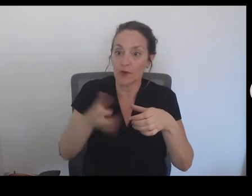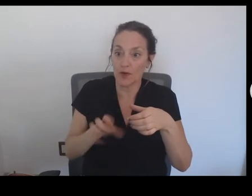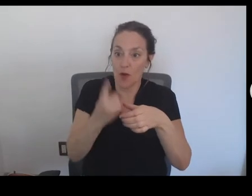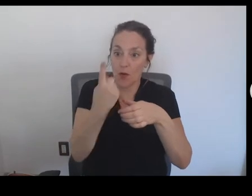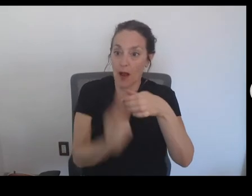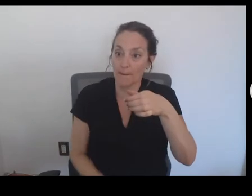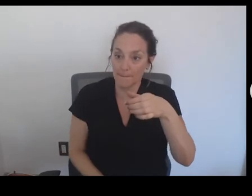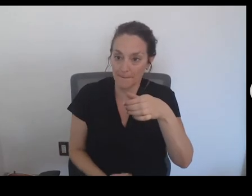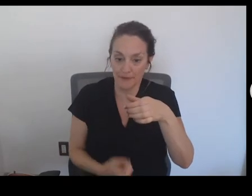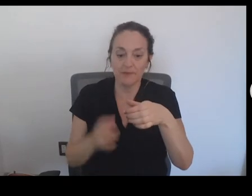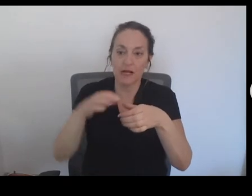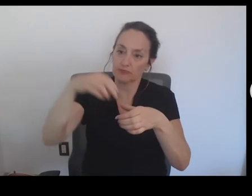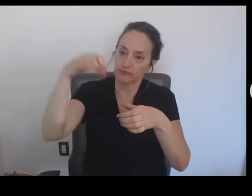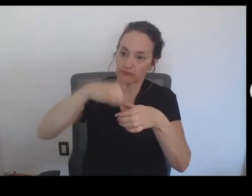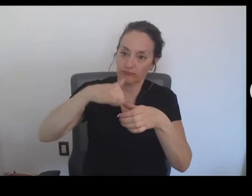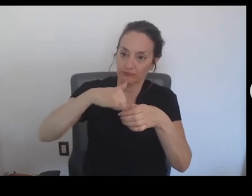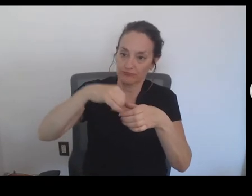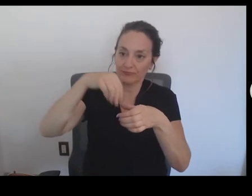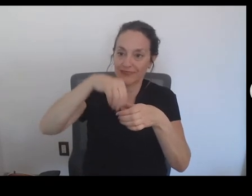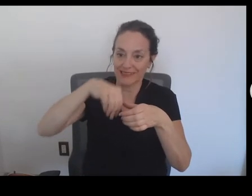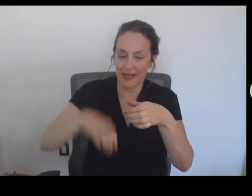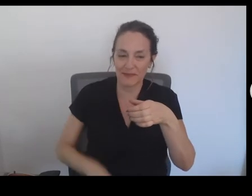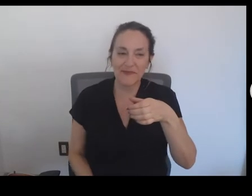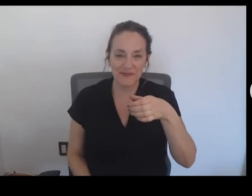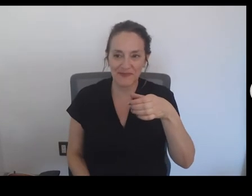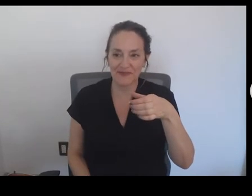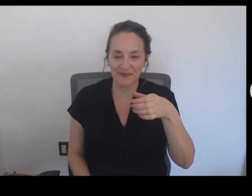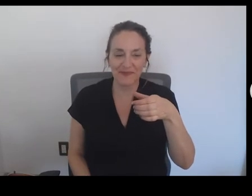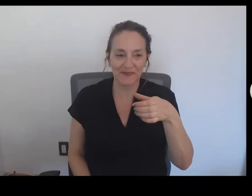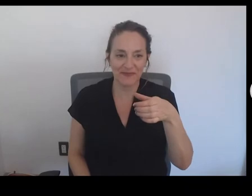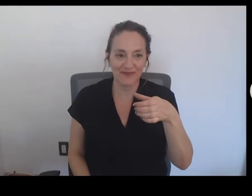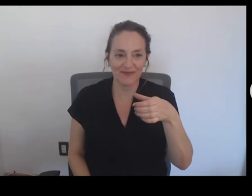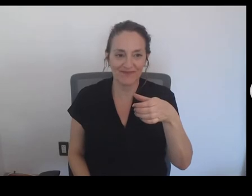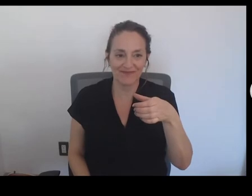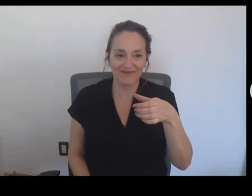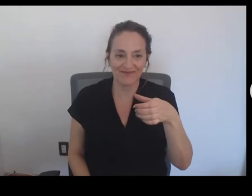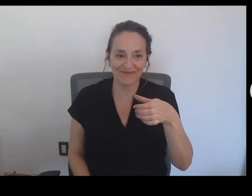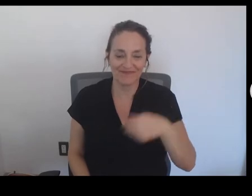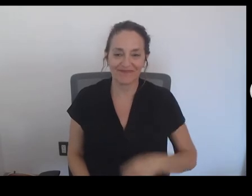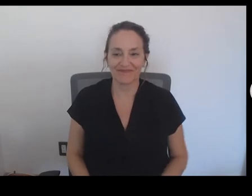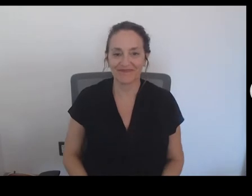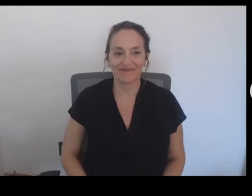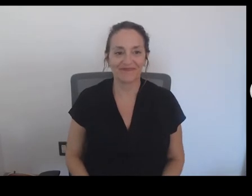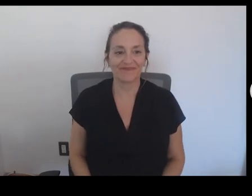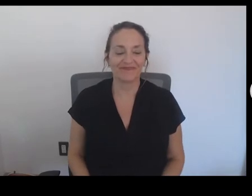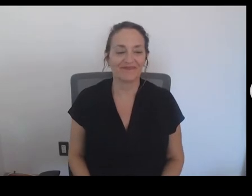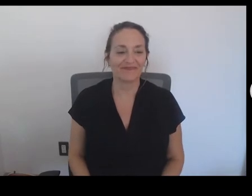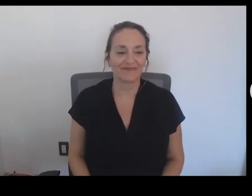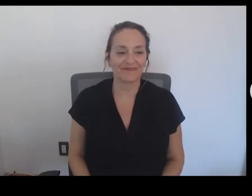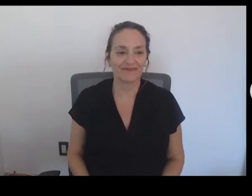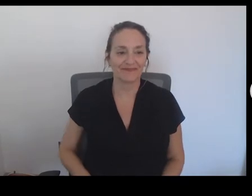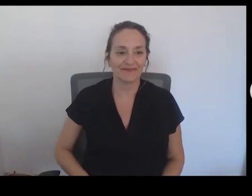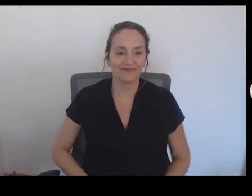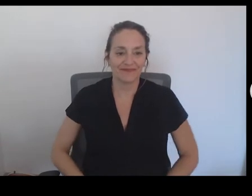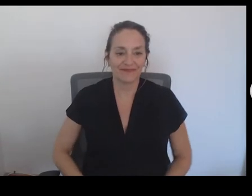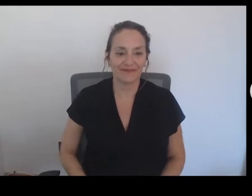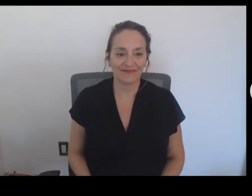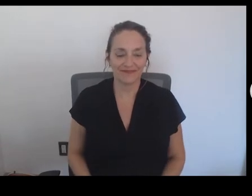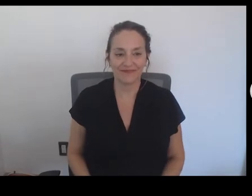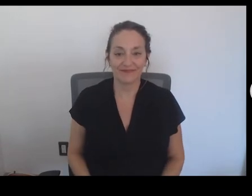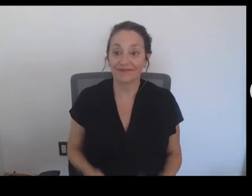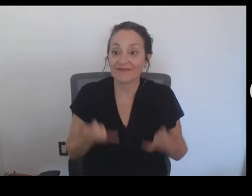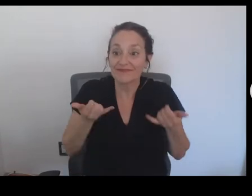And pull your bead down, and look, it can't come out because there's a knot in the yarn. So you've just got one more